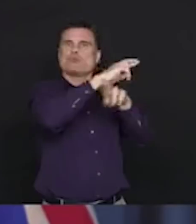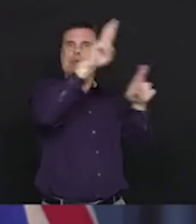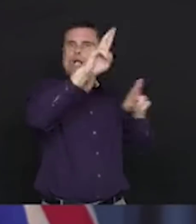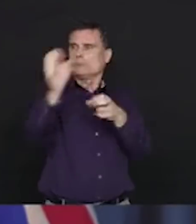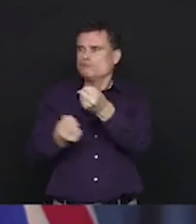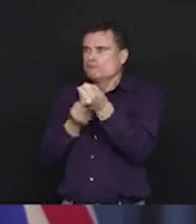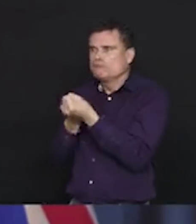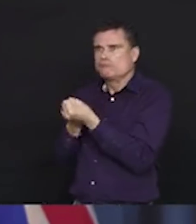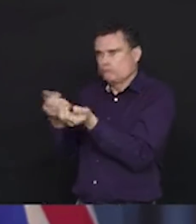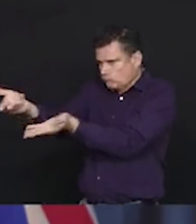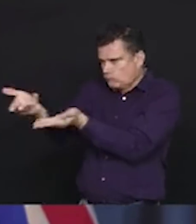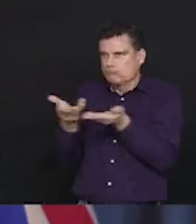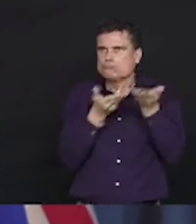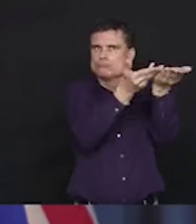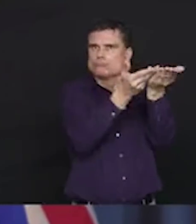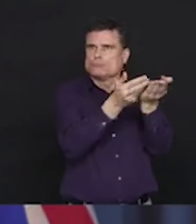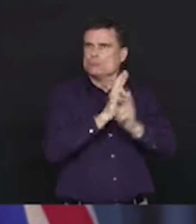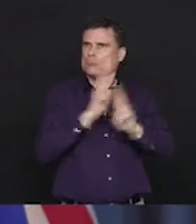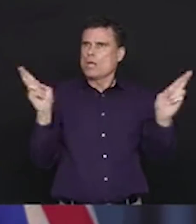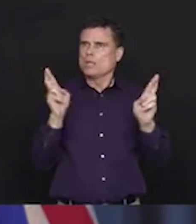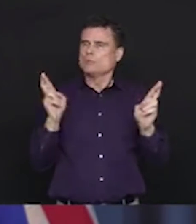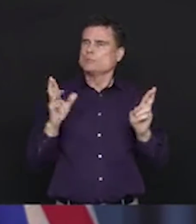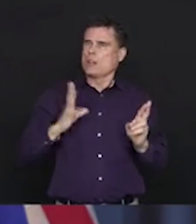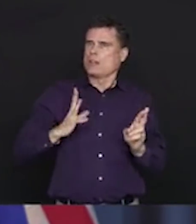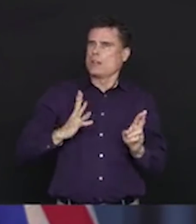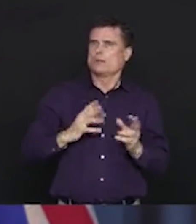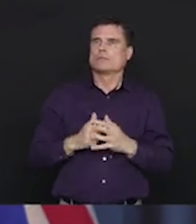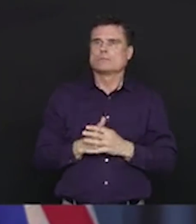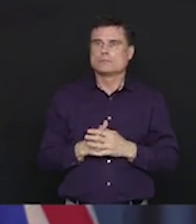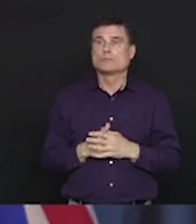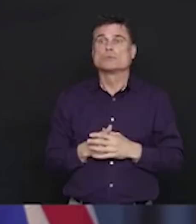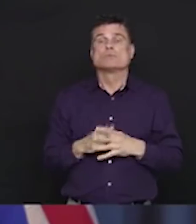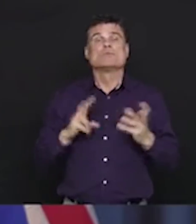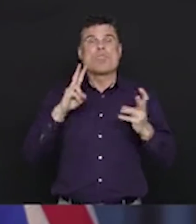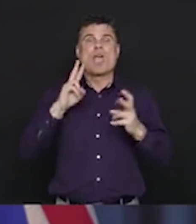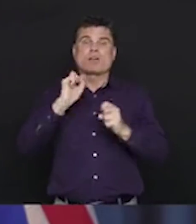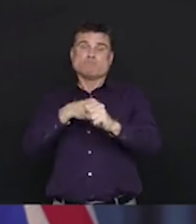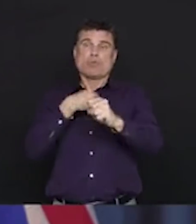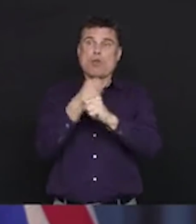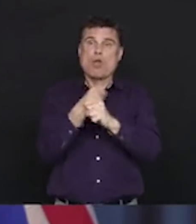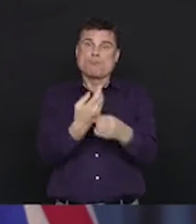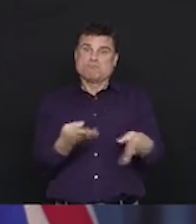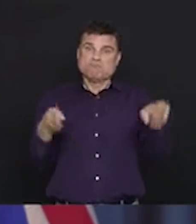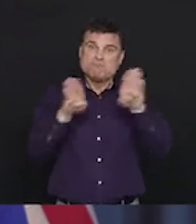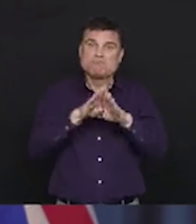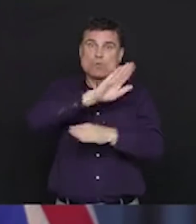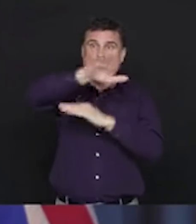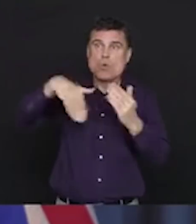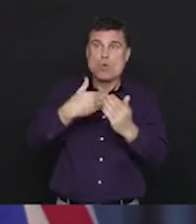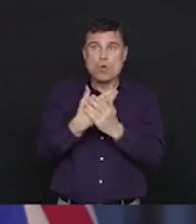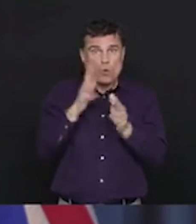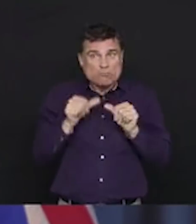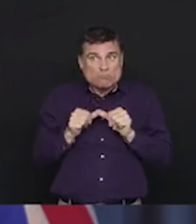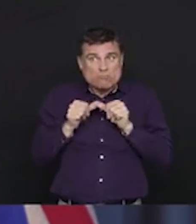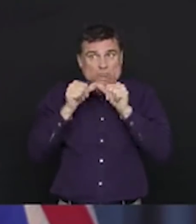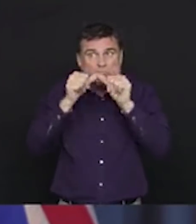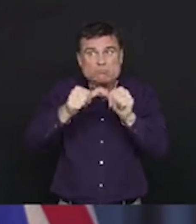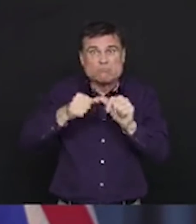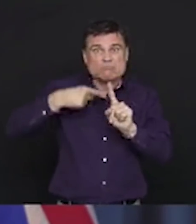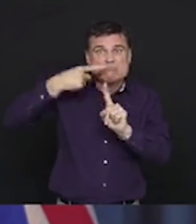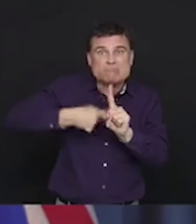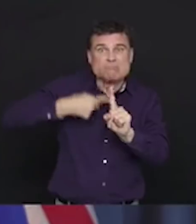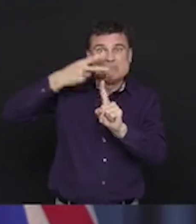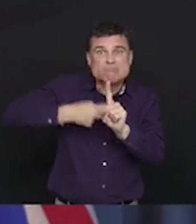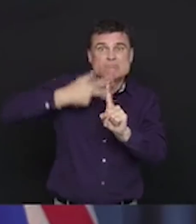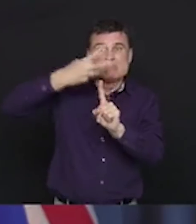the next few weeks are really, really critical. And then we need to think about how to do that in a thoughtful way that allows us to get back into some